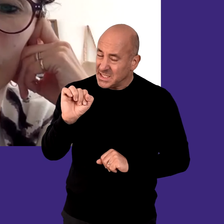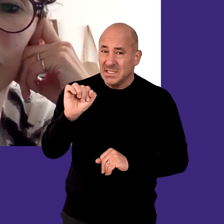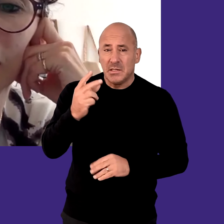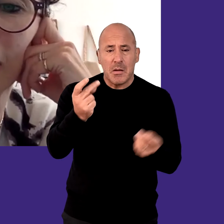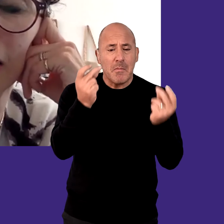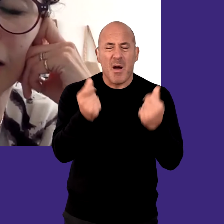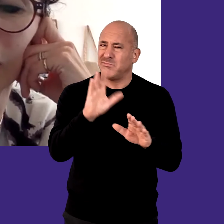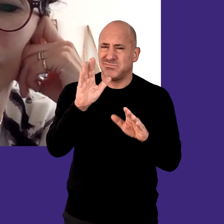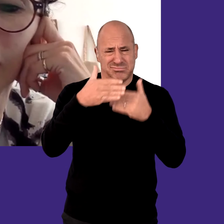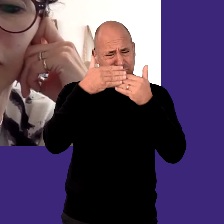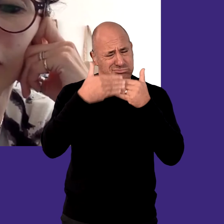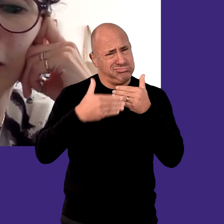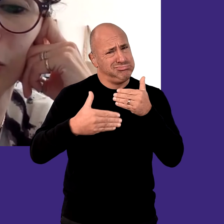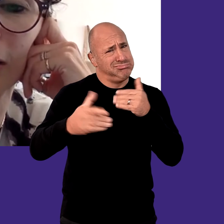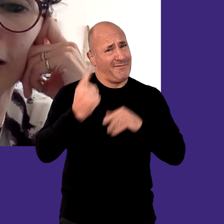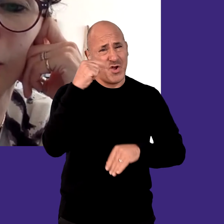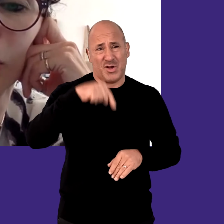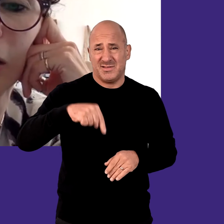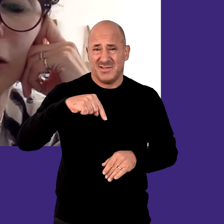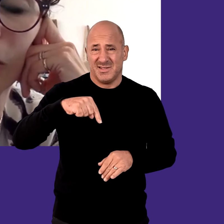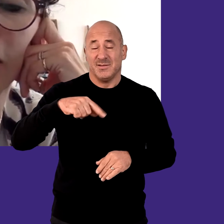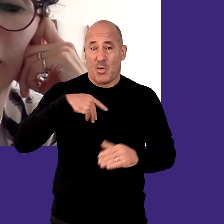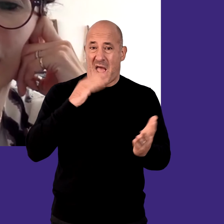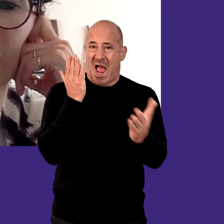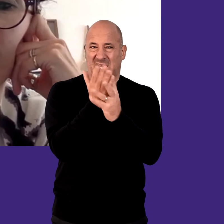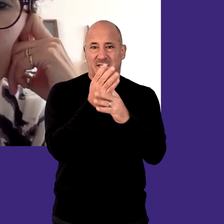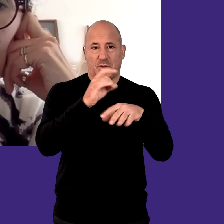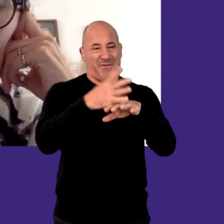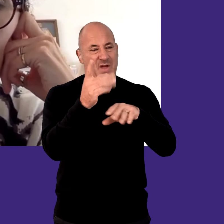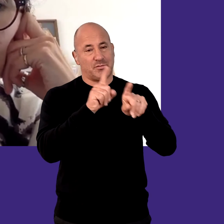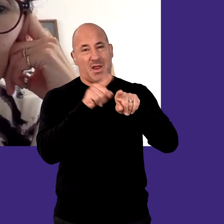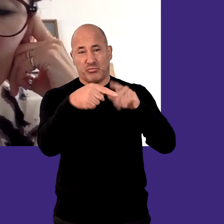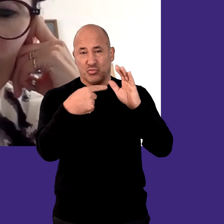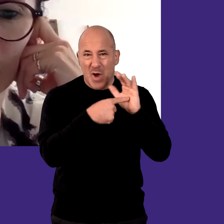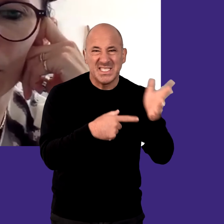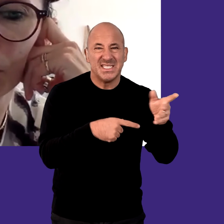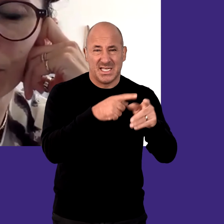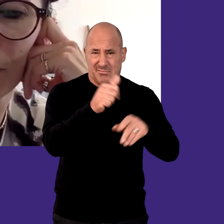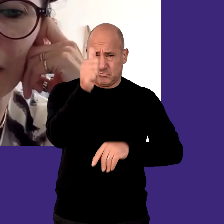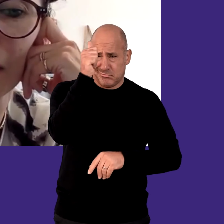the community takes a very, very long time. So having access to